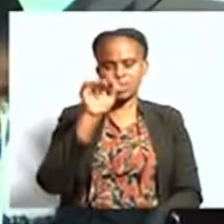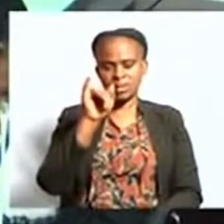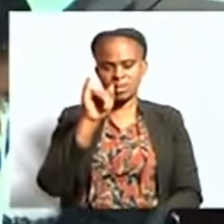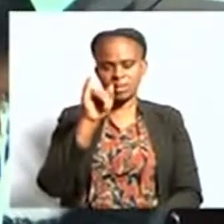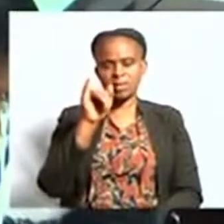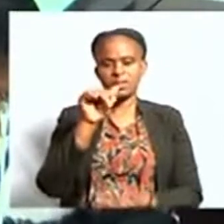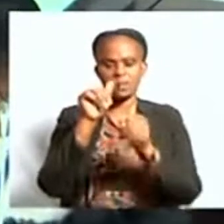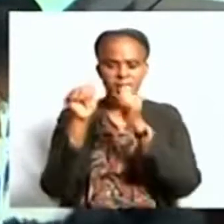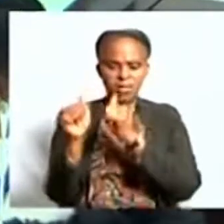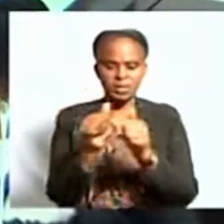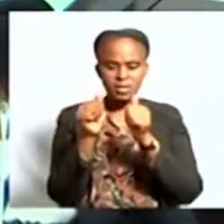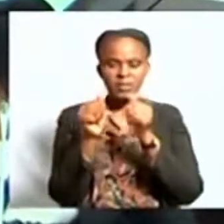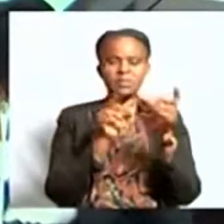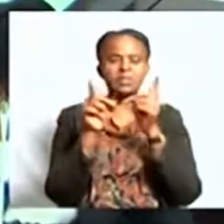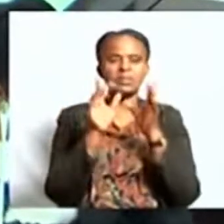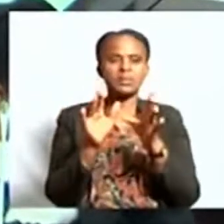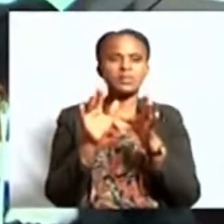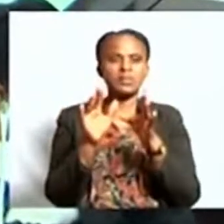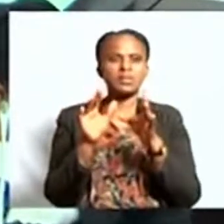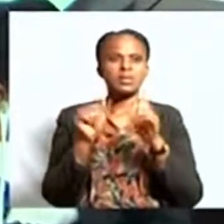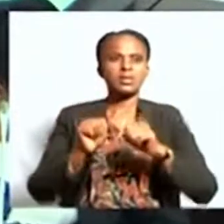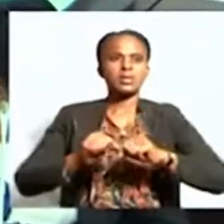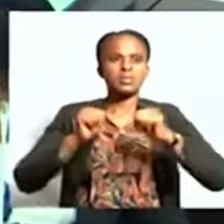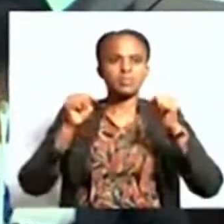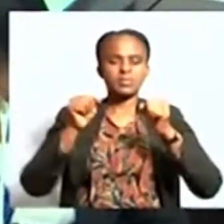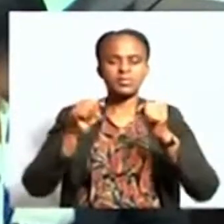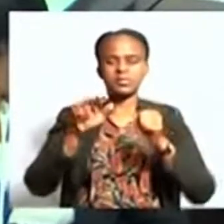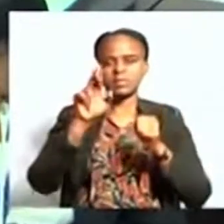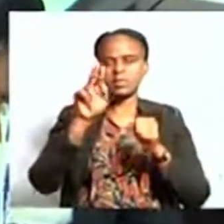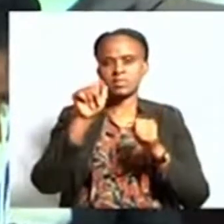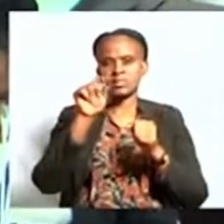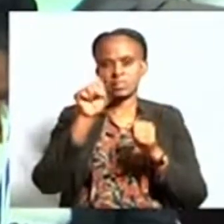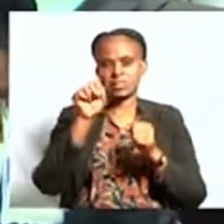and CEO of Road Transport and Safety Agency. Thank you.